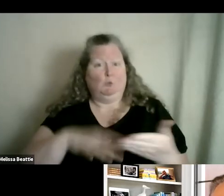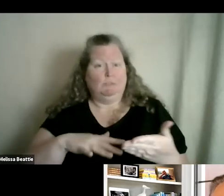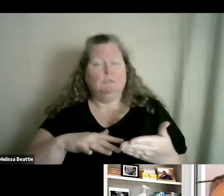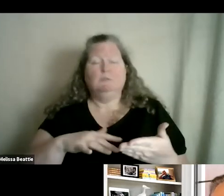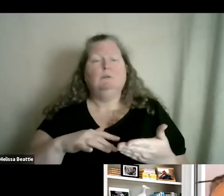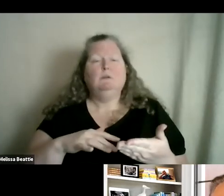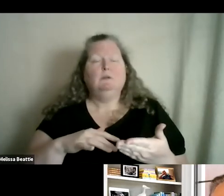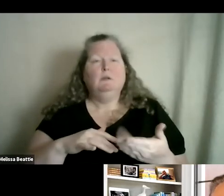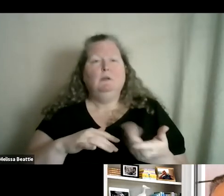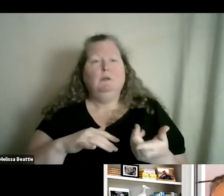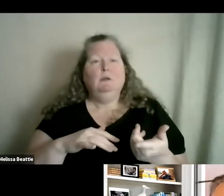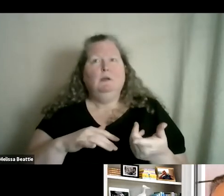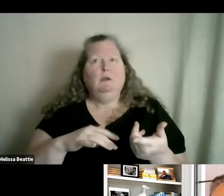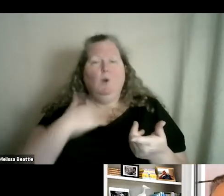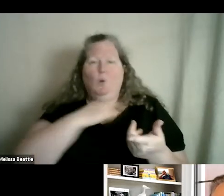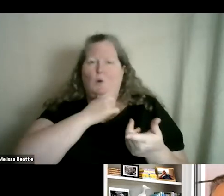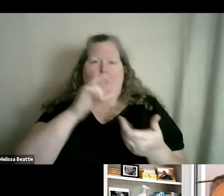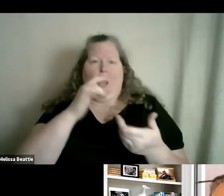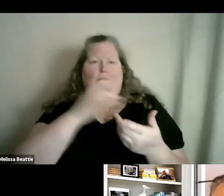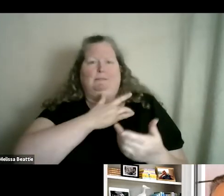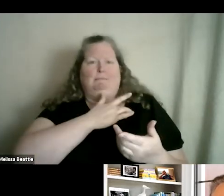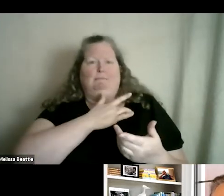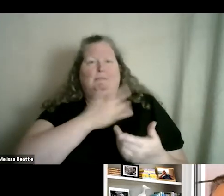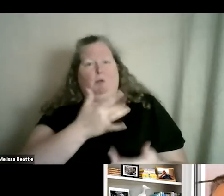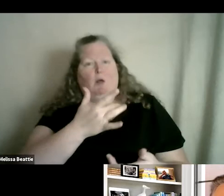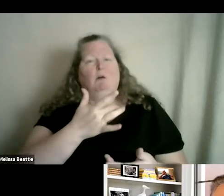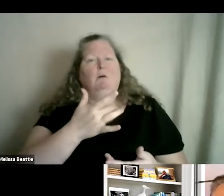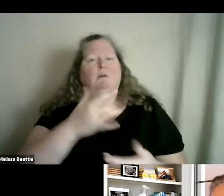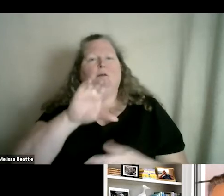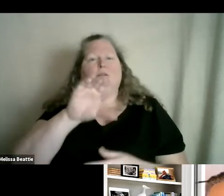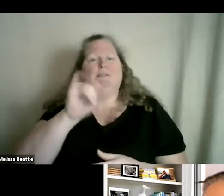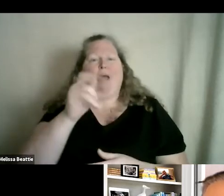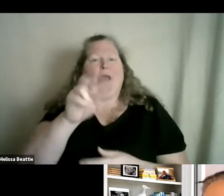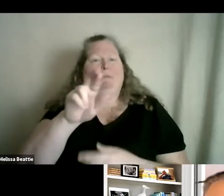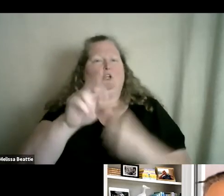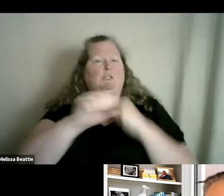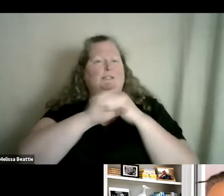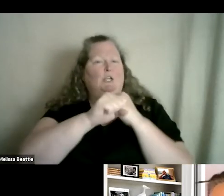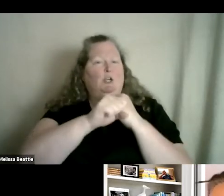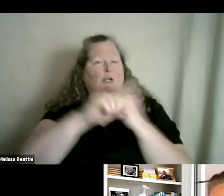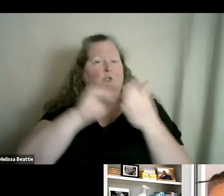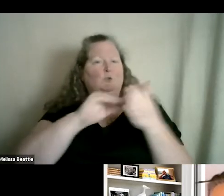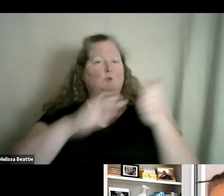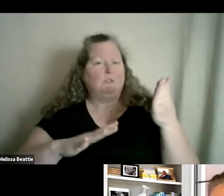this specifically, we're not the typical cybersecurity student, right? We're not the